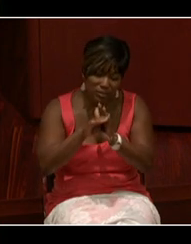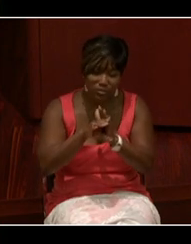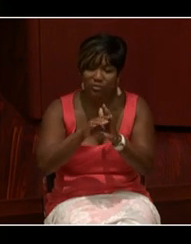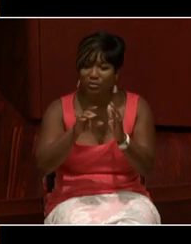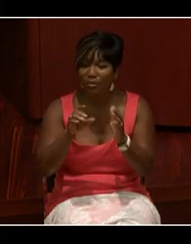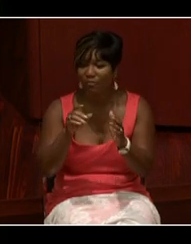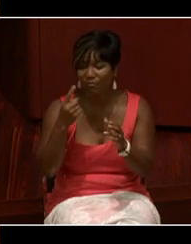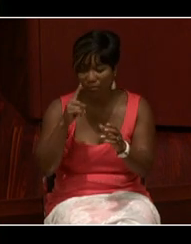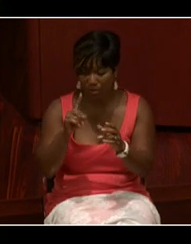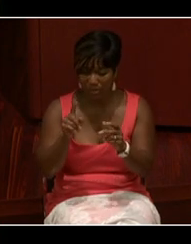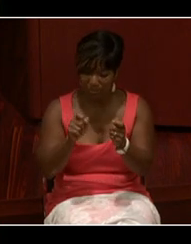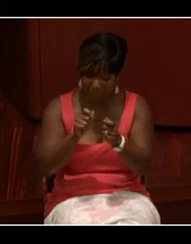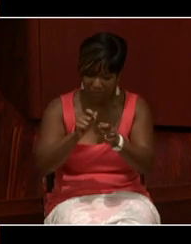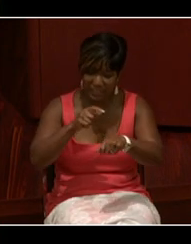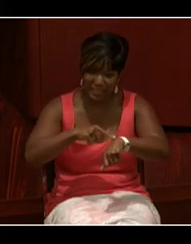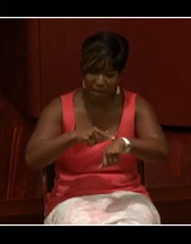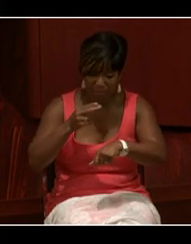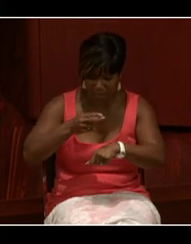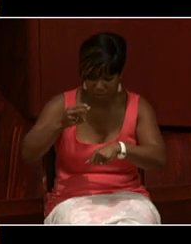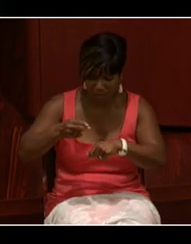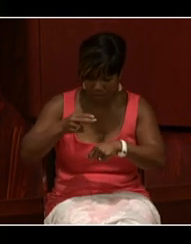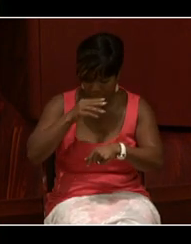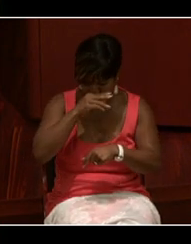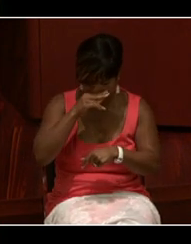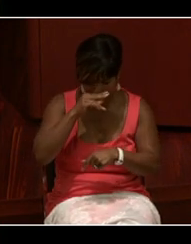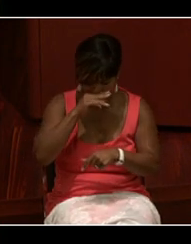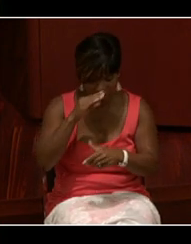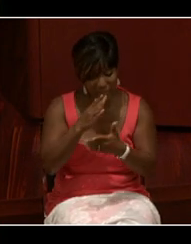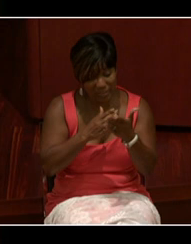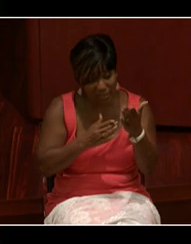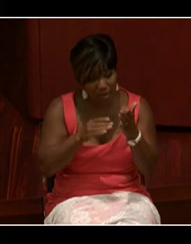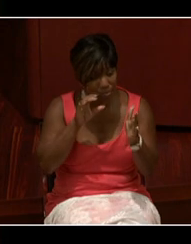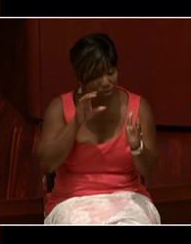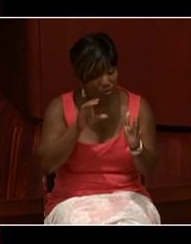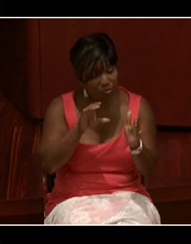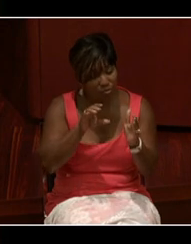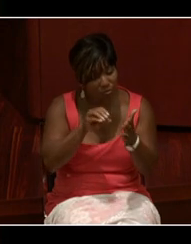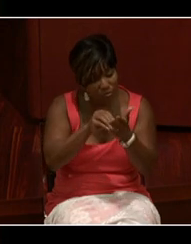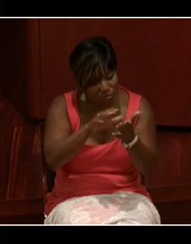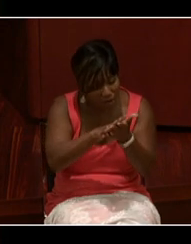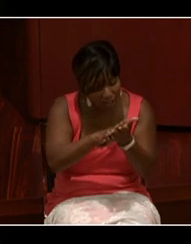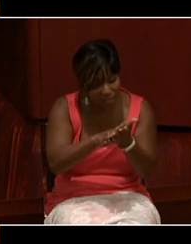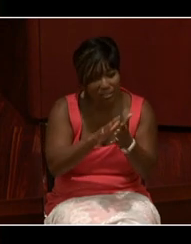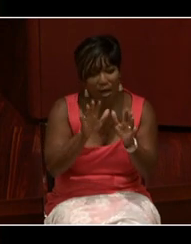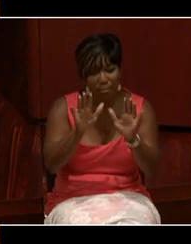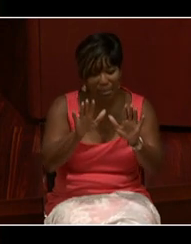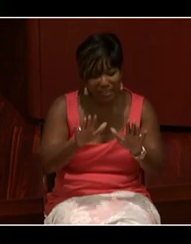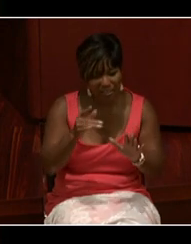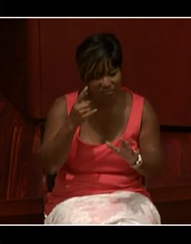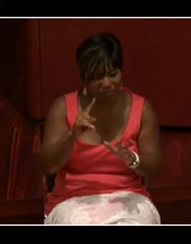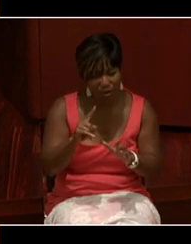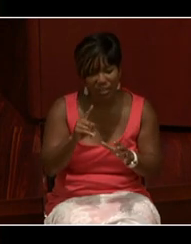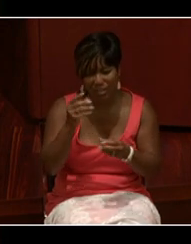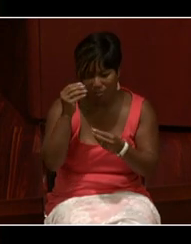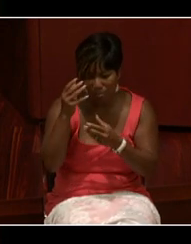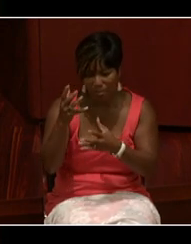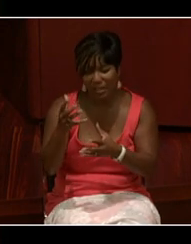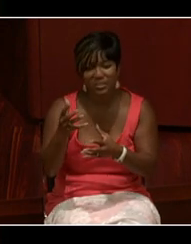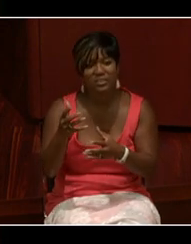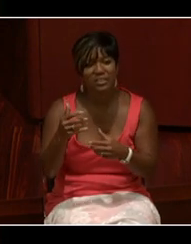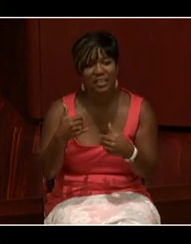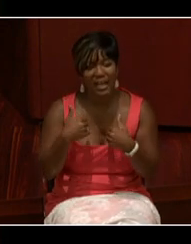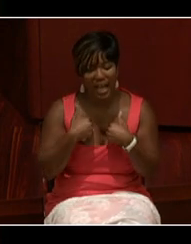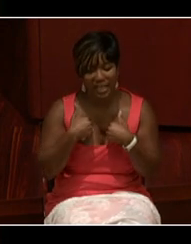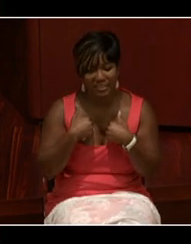history. And some records are amazing for the biographical information that they contain. Federal penitentiary